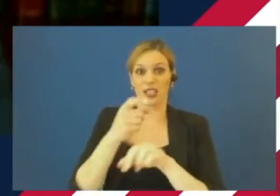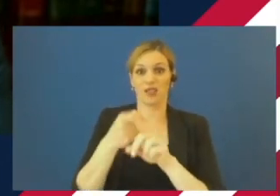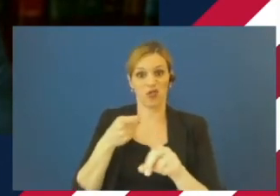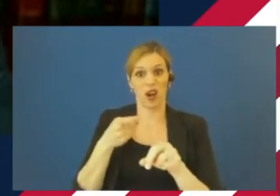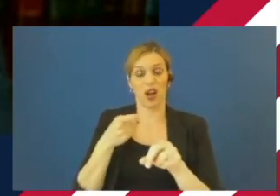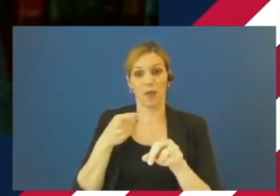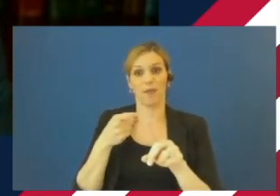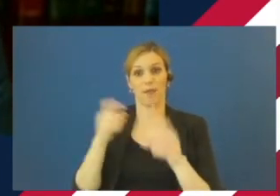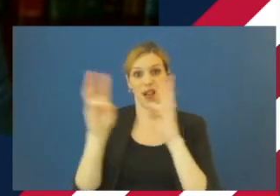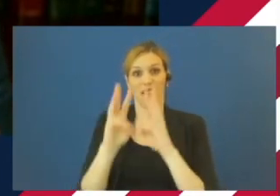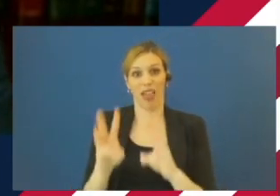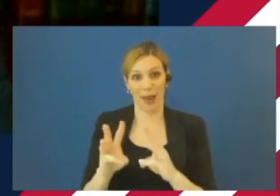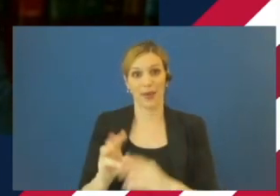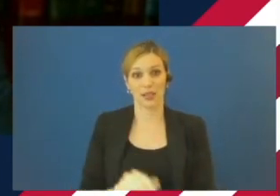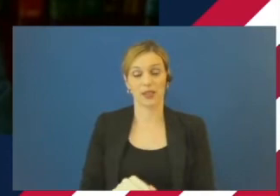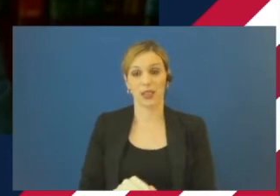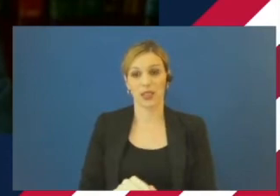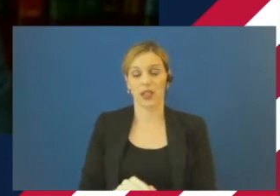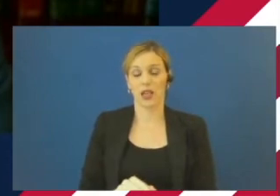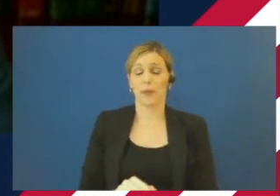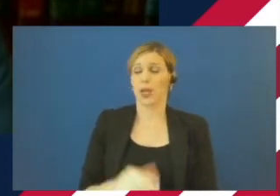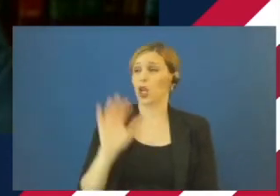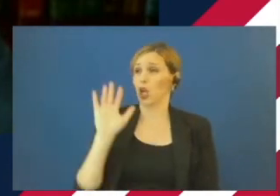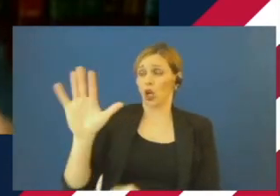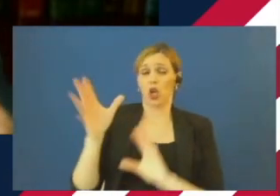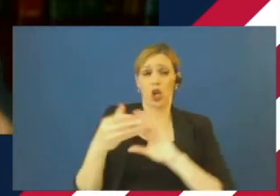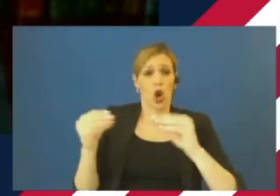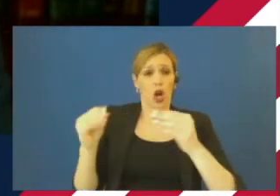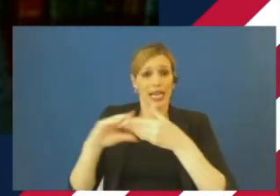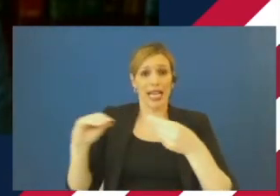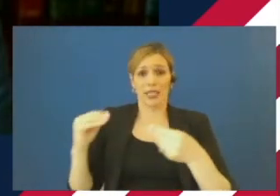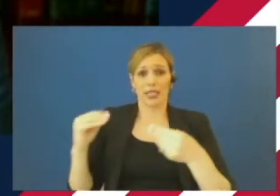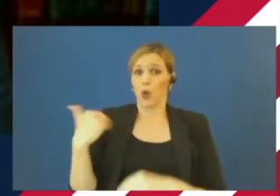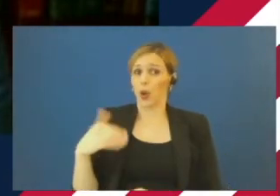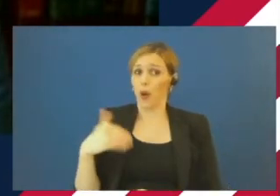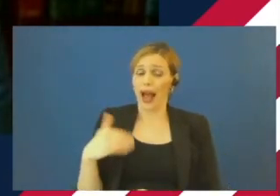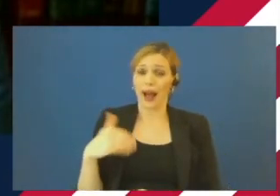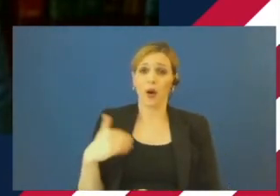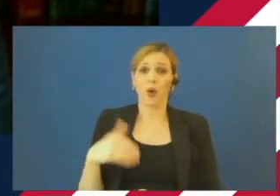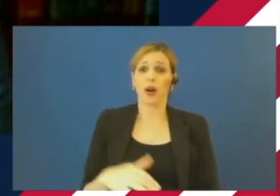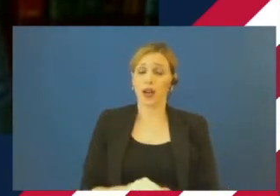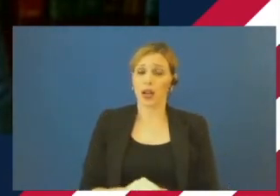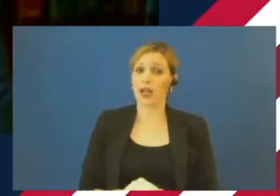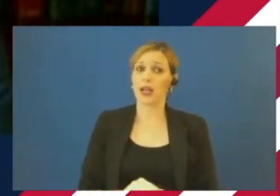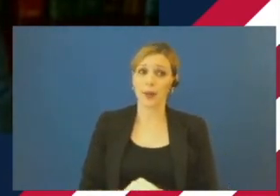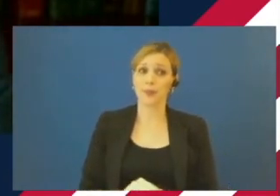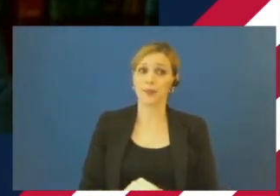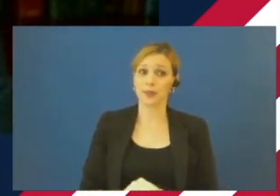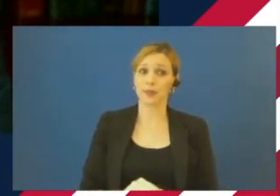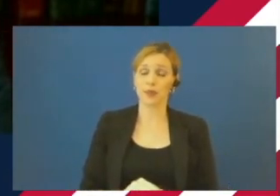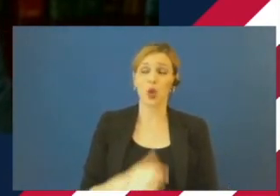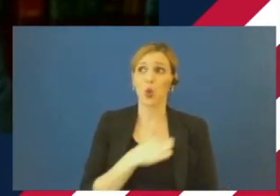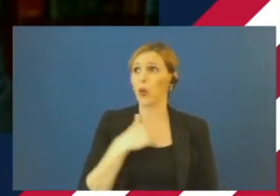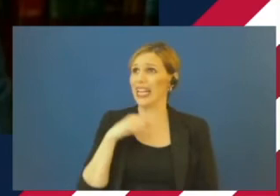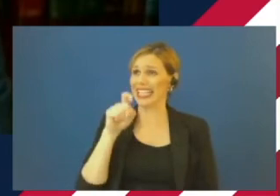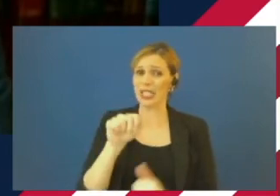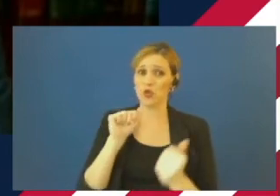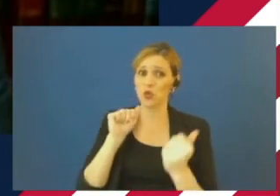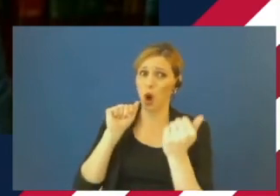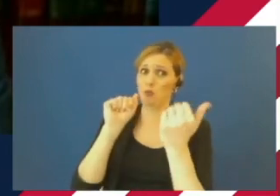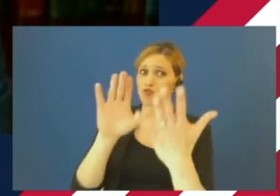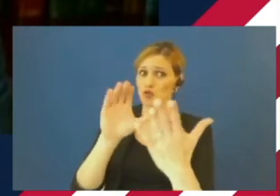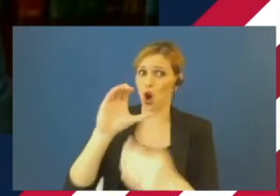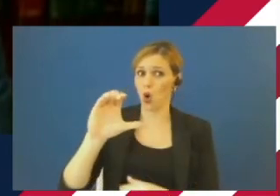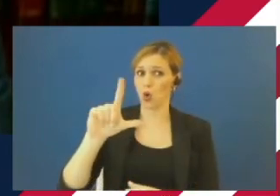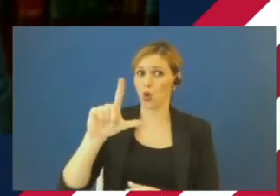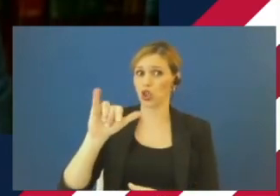testimony is a really comprehensive way of approaching climate that really needs to be at the center of